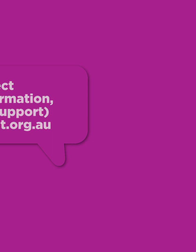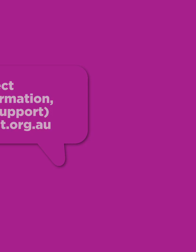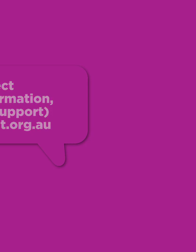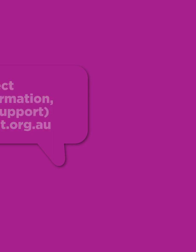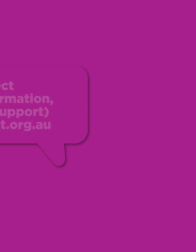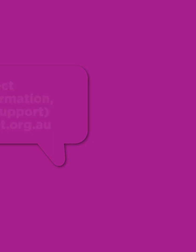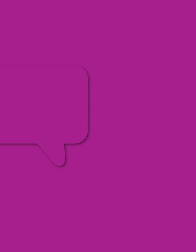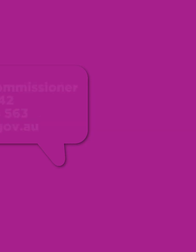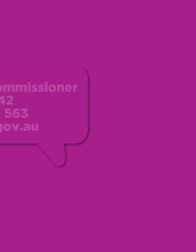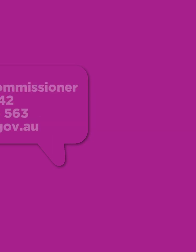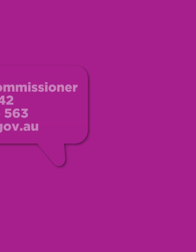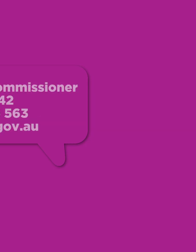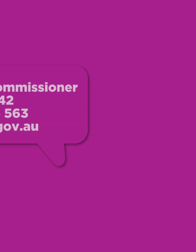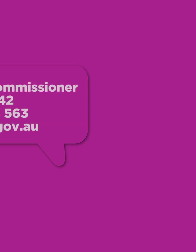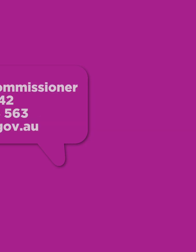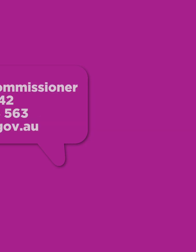www.1800respect.org.au.